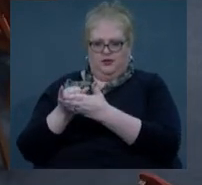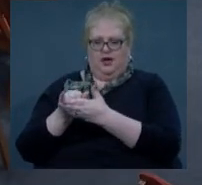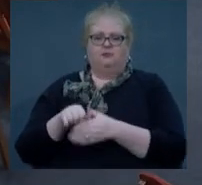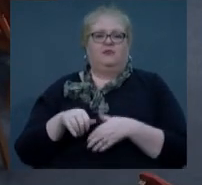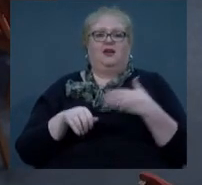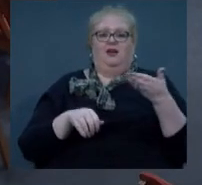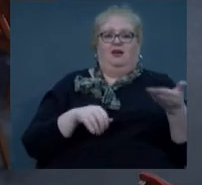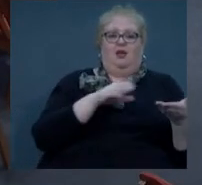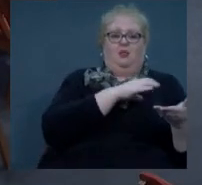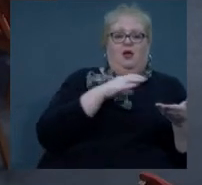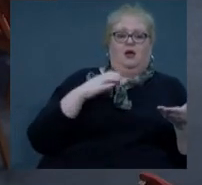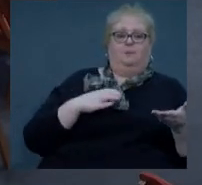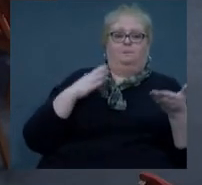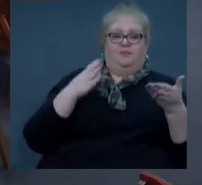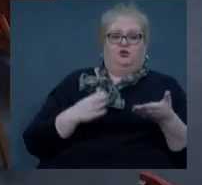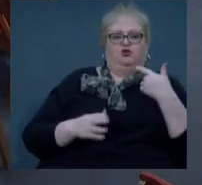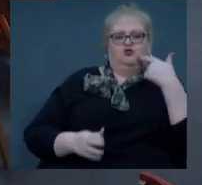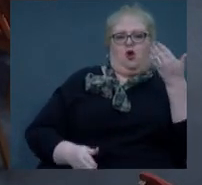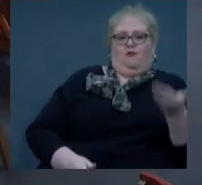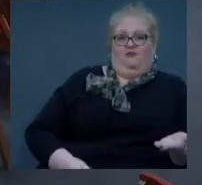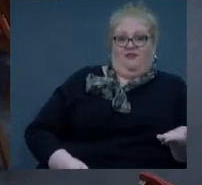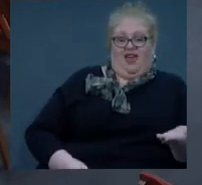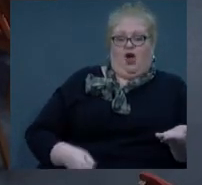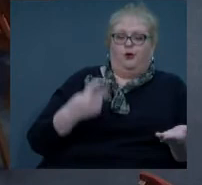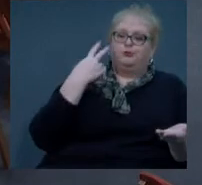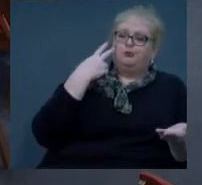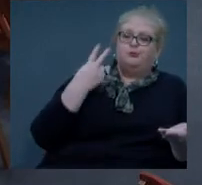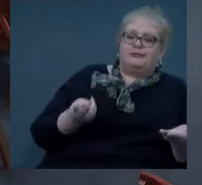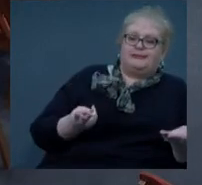commissioners. So that's the benefit of that.